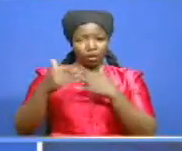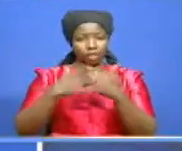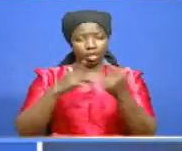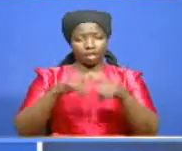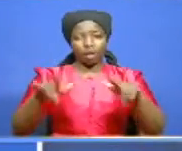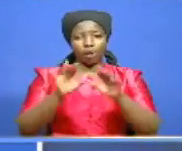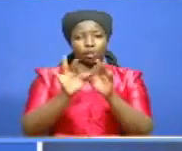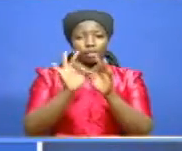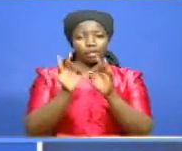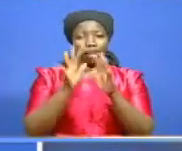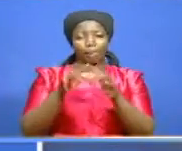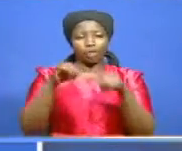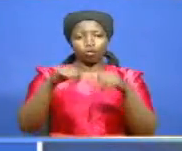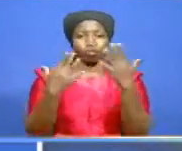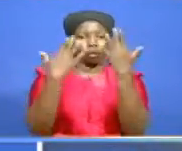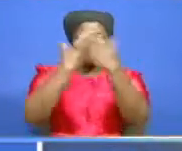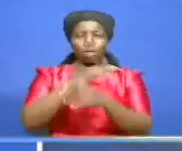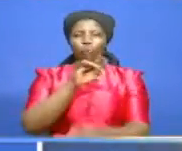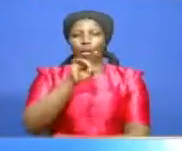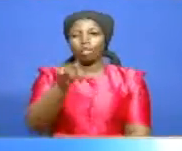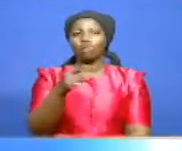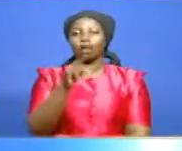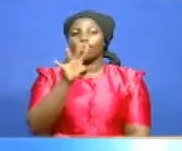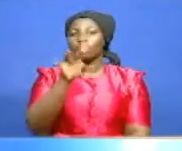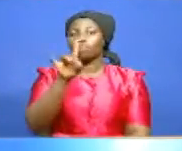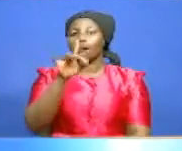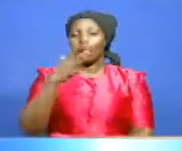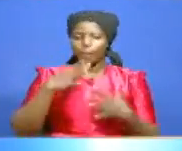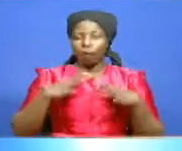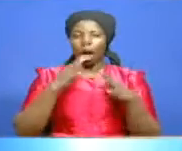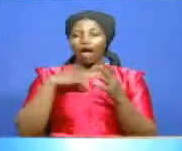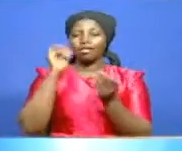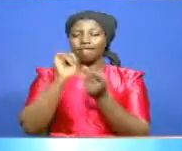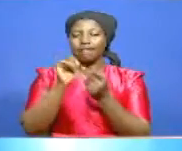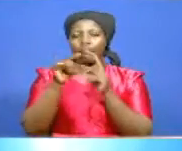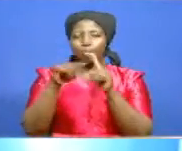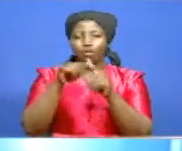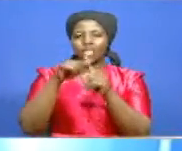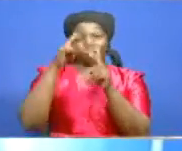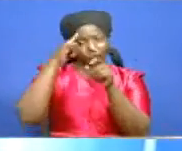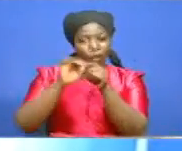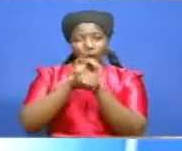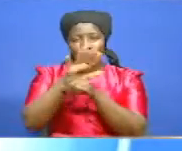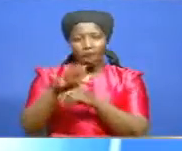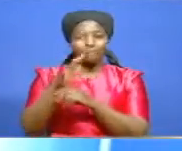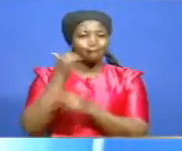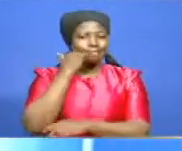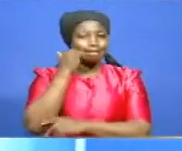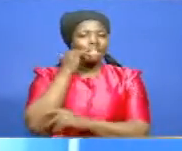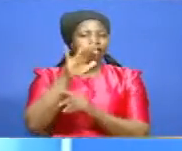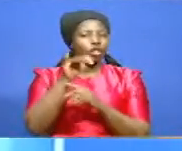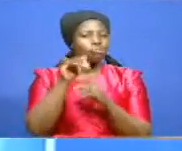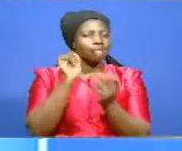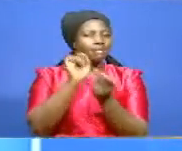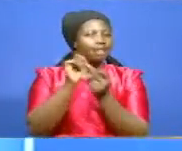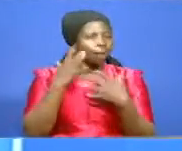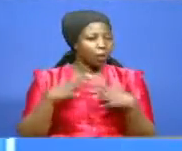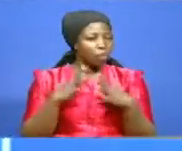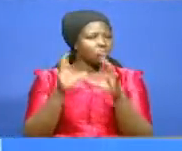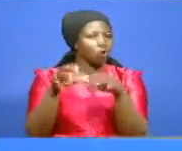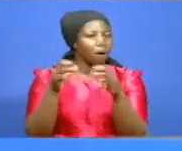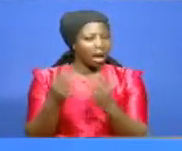tonight. 1,041 people have tested positive for COVID-19 disease from a sample size of